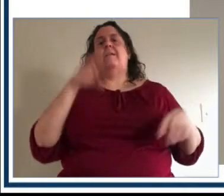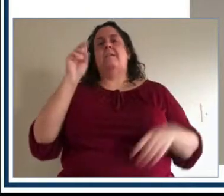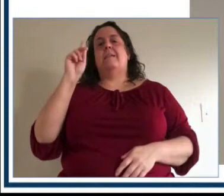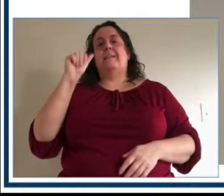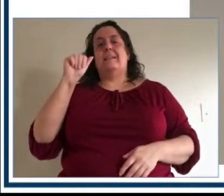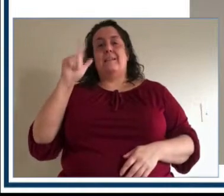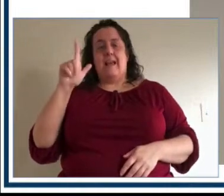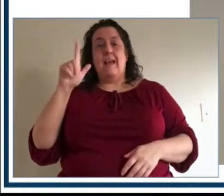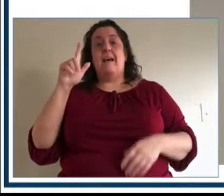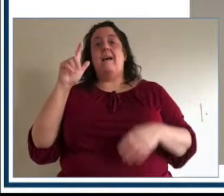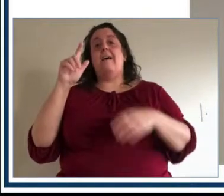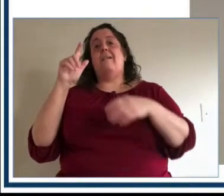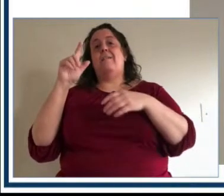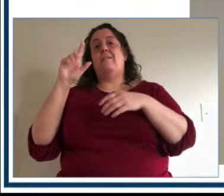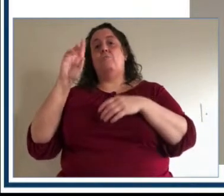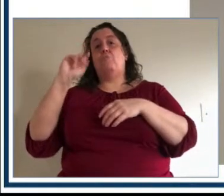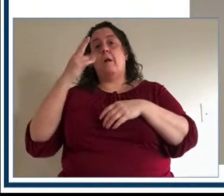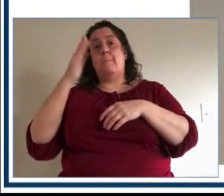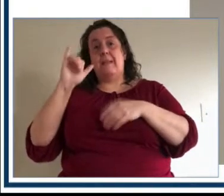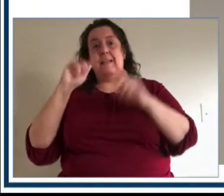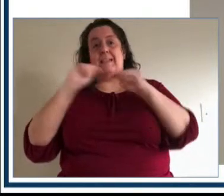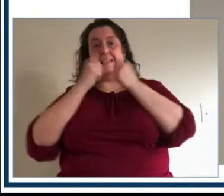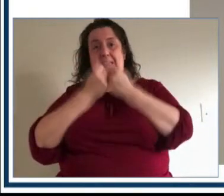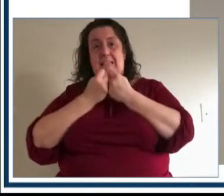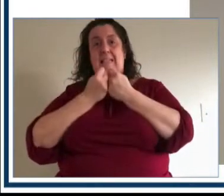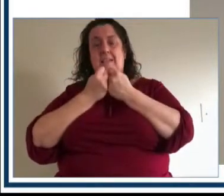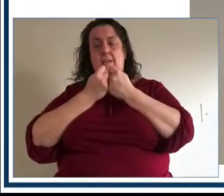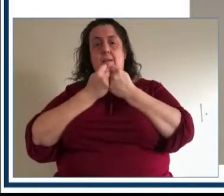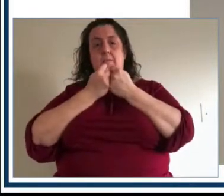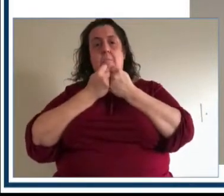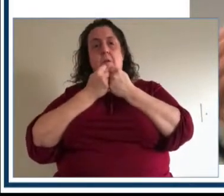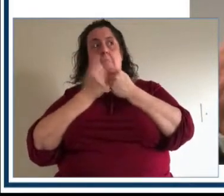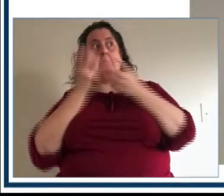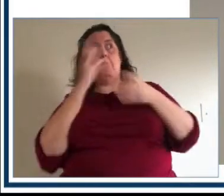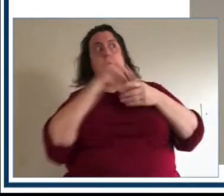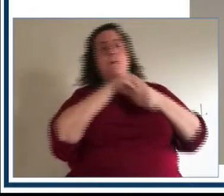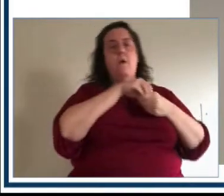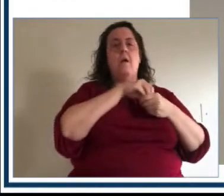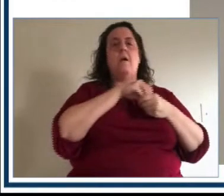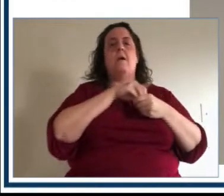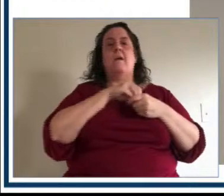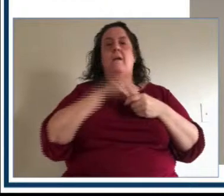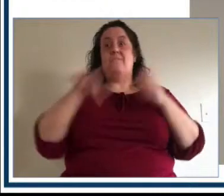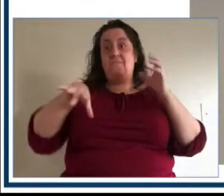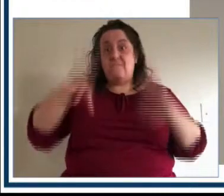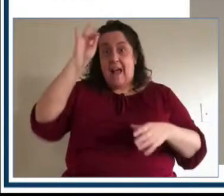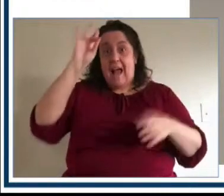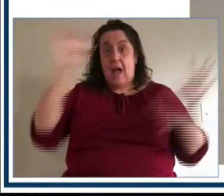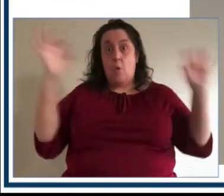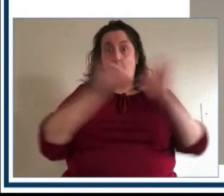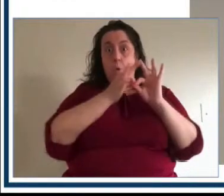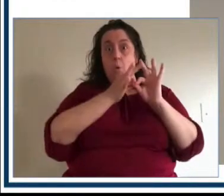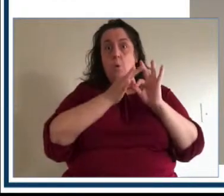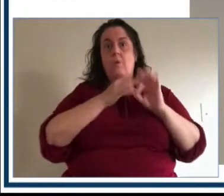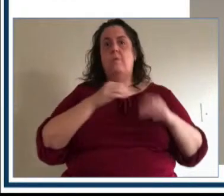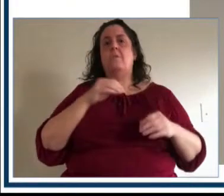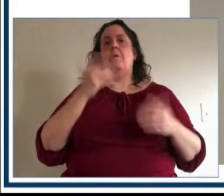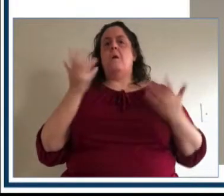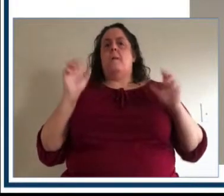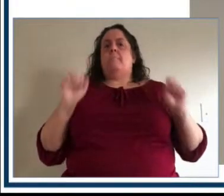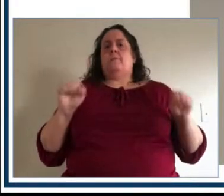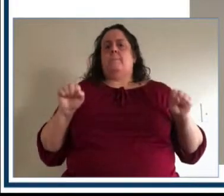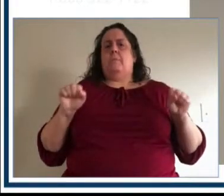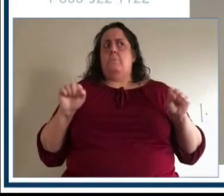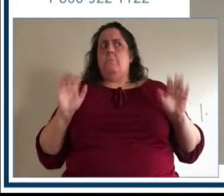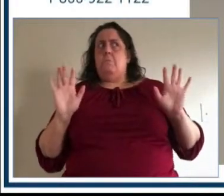so we don't have any direct connections there, but that is potentially a link between that large outbreak